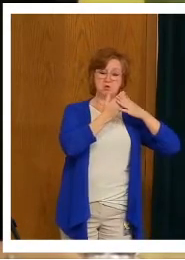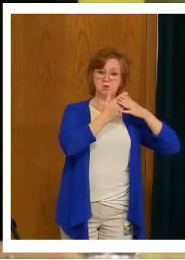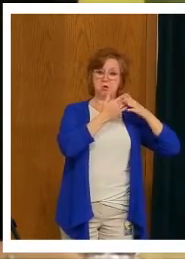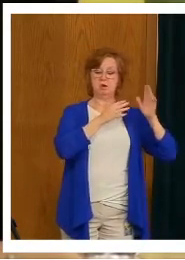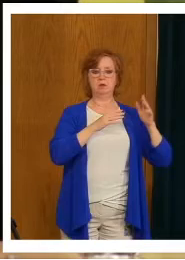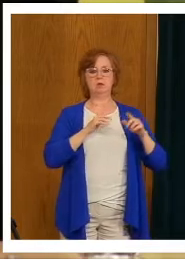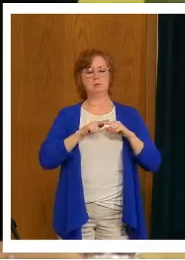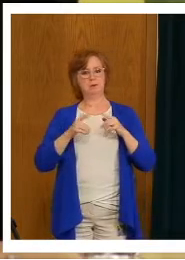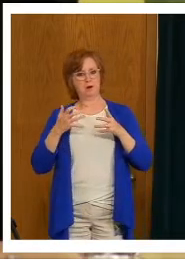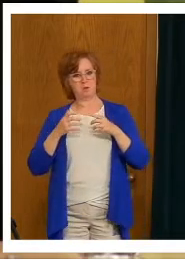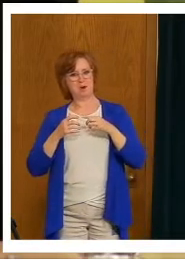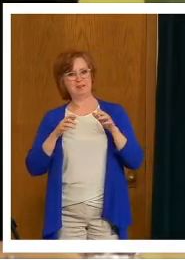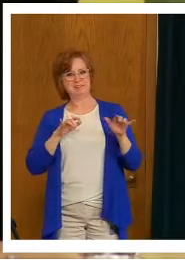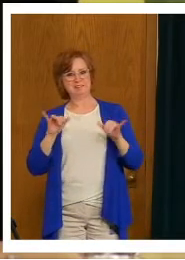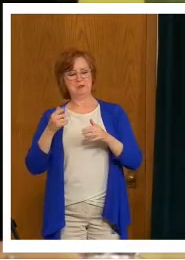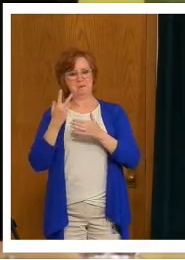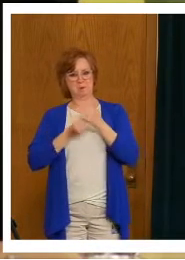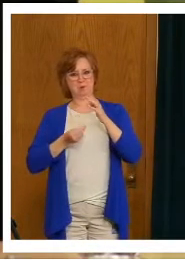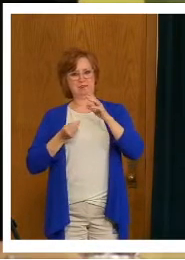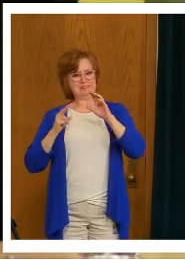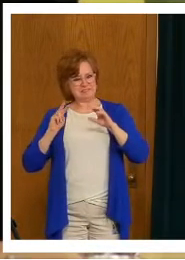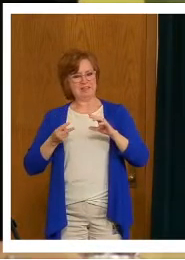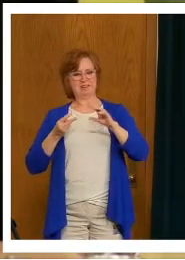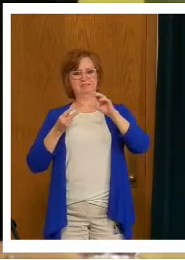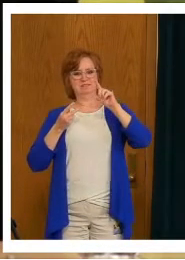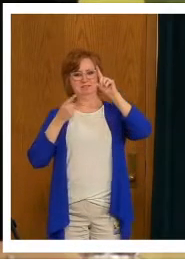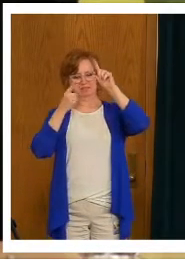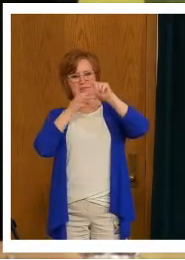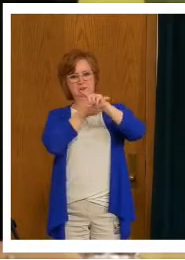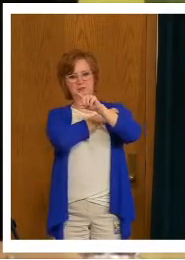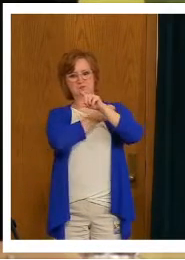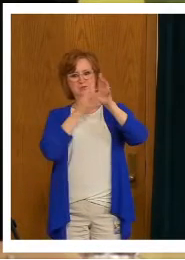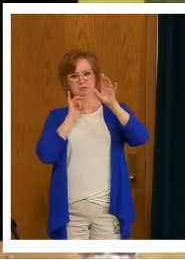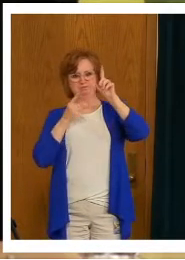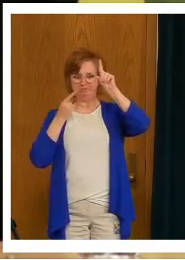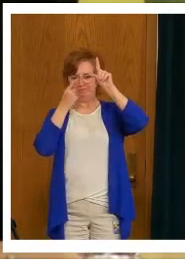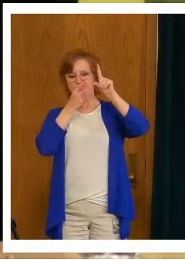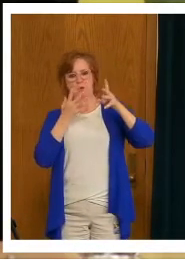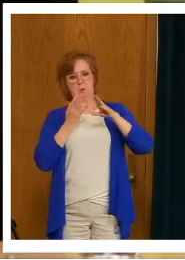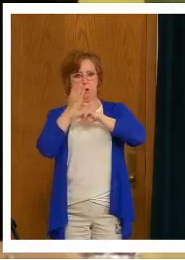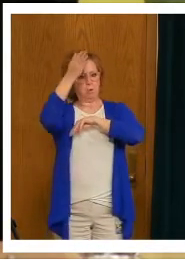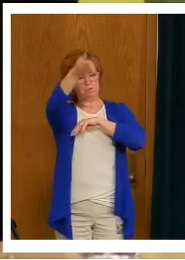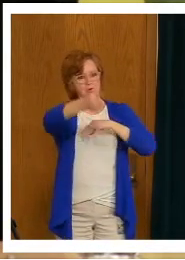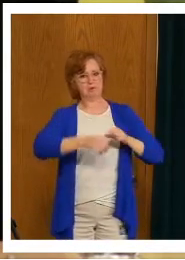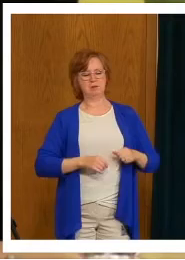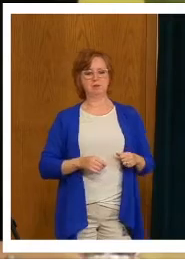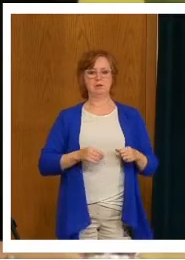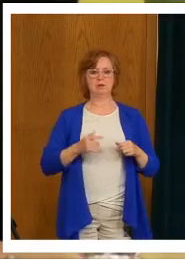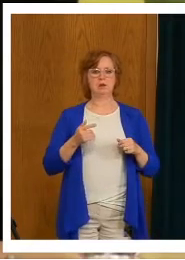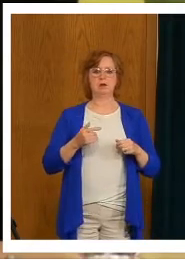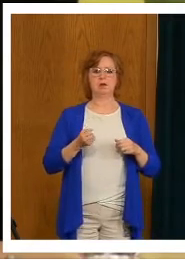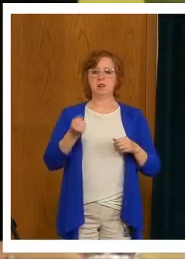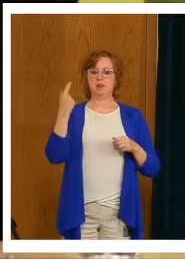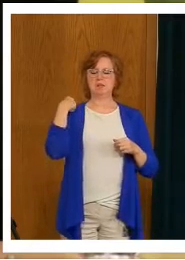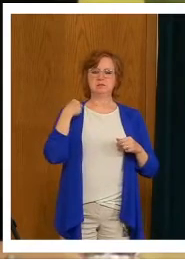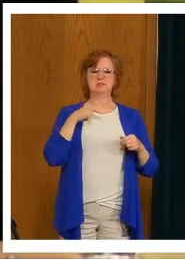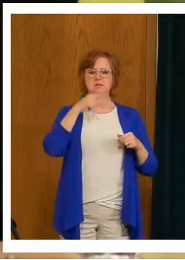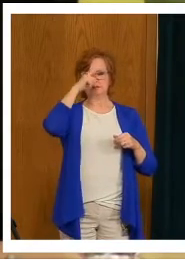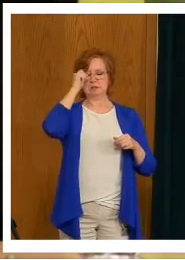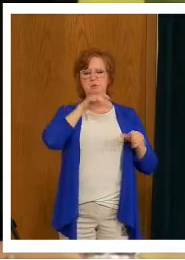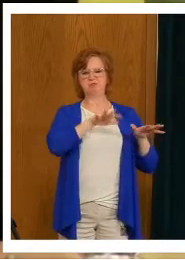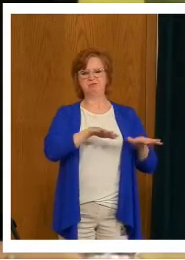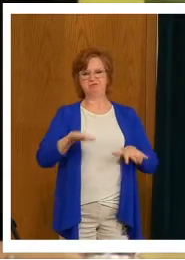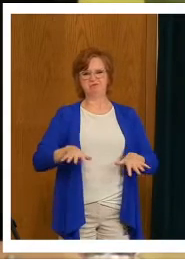very different summer than we did last summer. We're going to have a very open and enjoyable summer. As we get